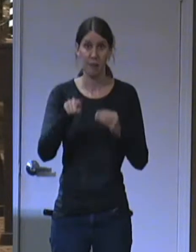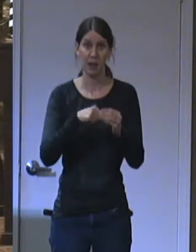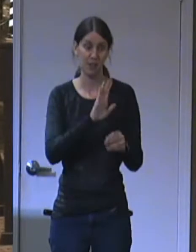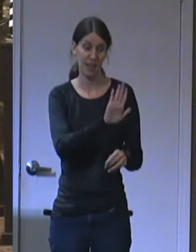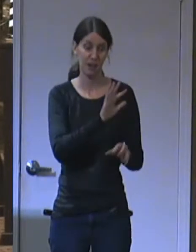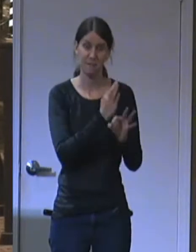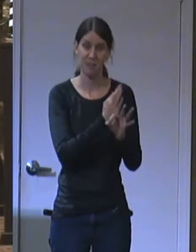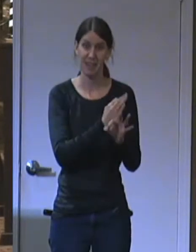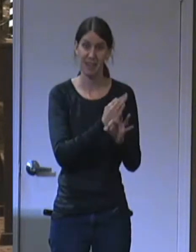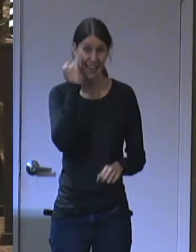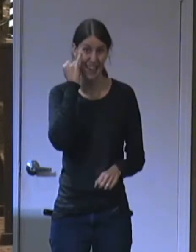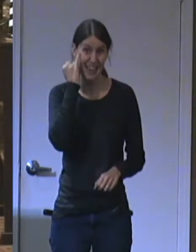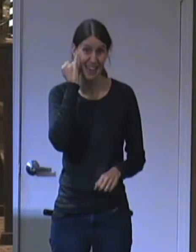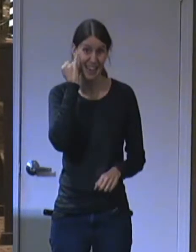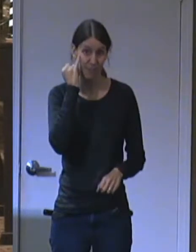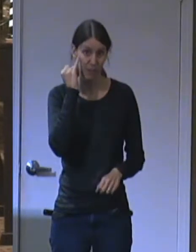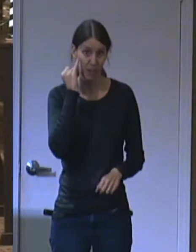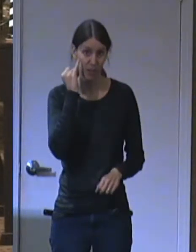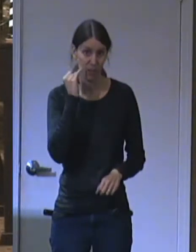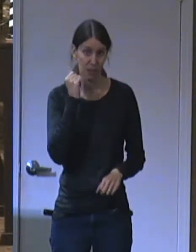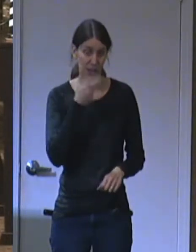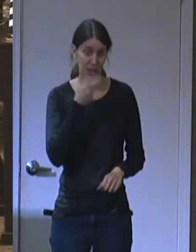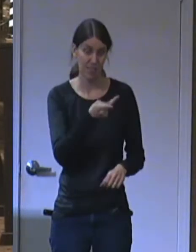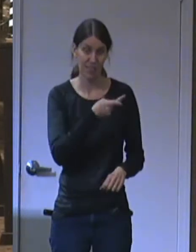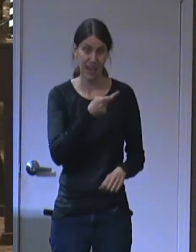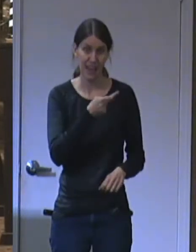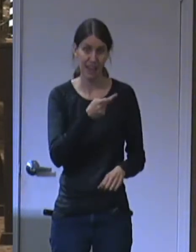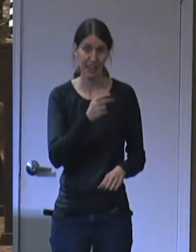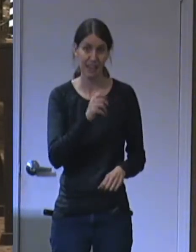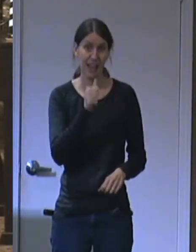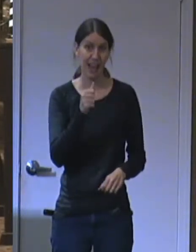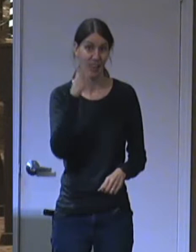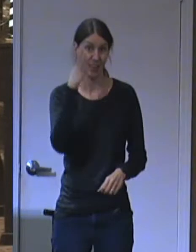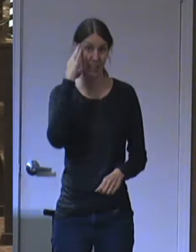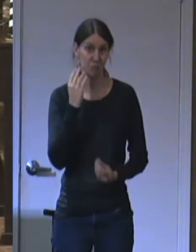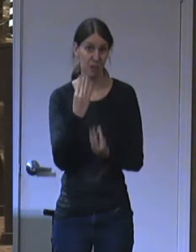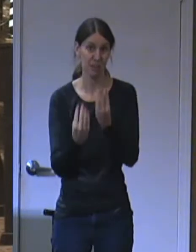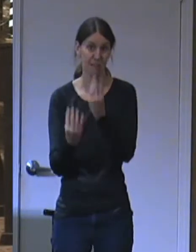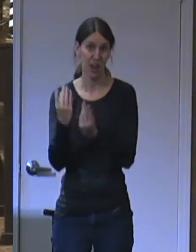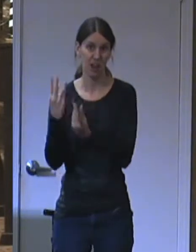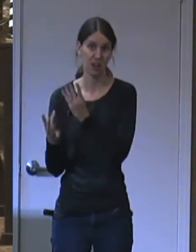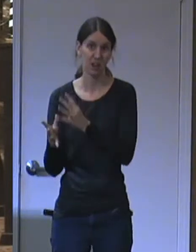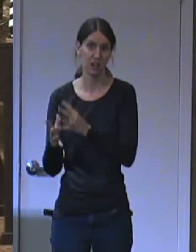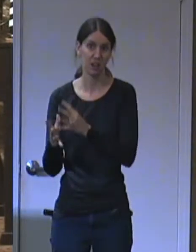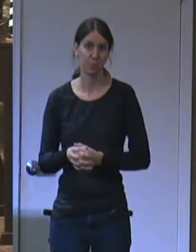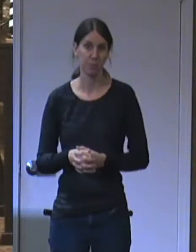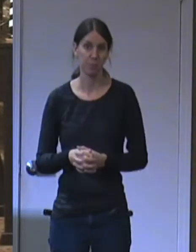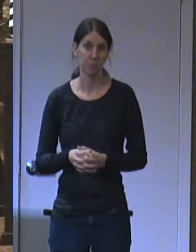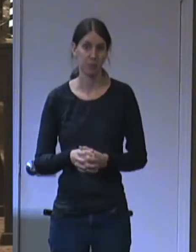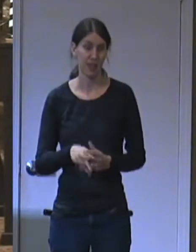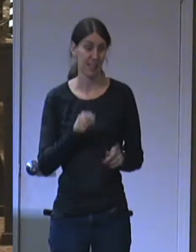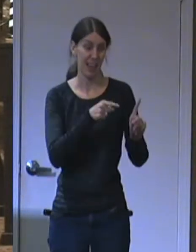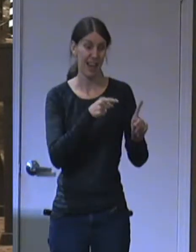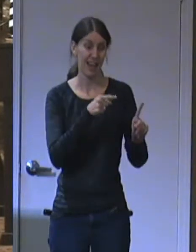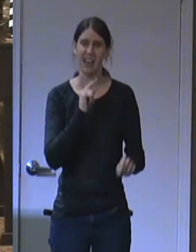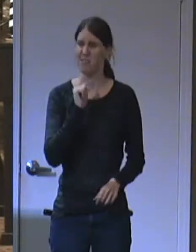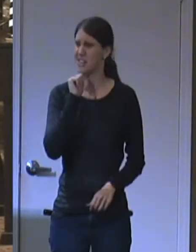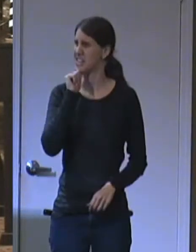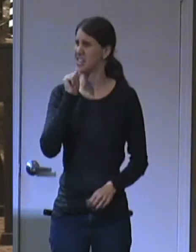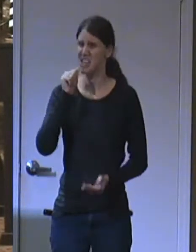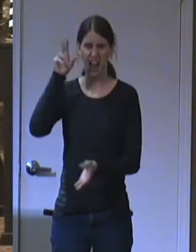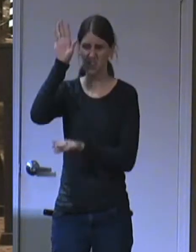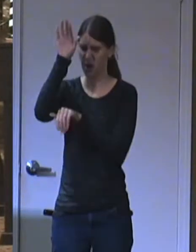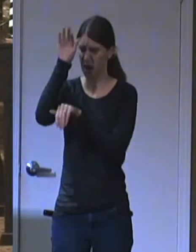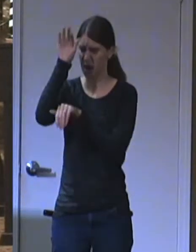idols," if they hadn't had to go through the fiery furnace. They said, "We'll not bow the knee to